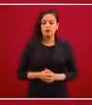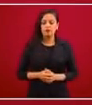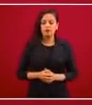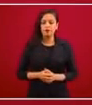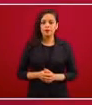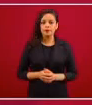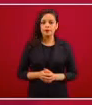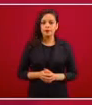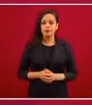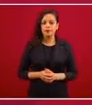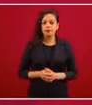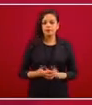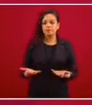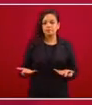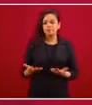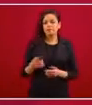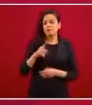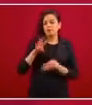for inmates,